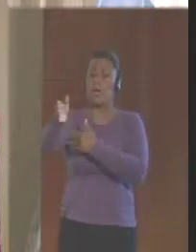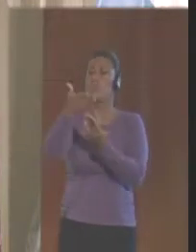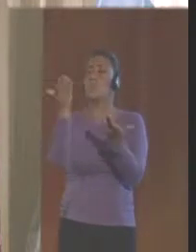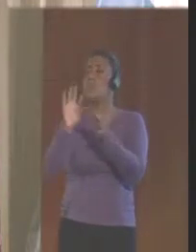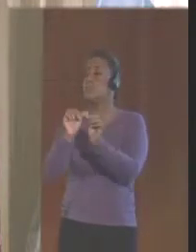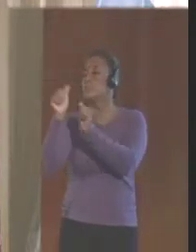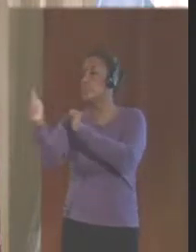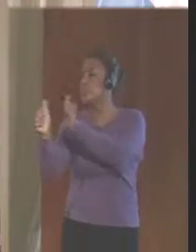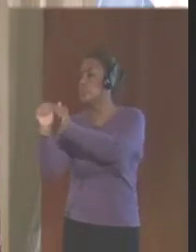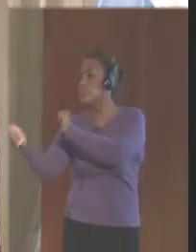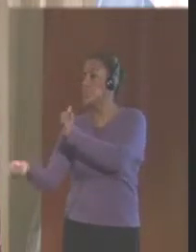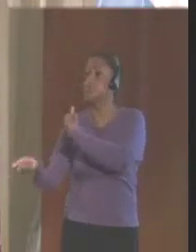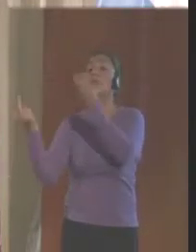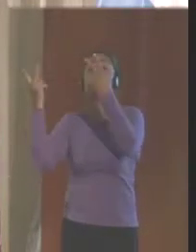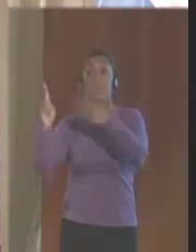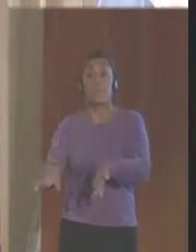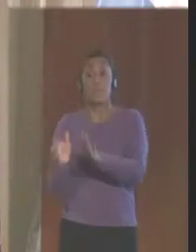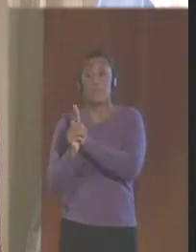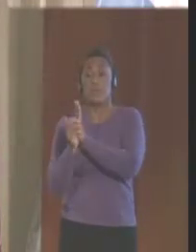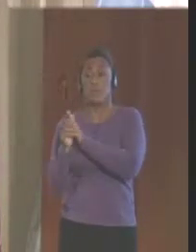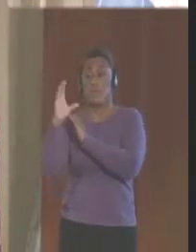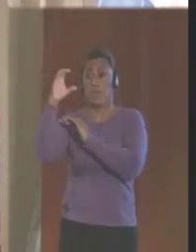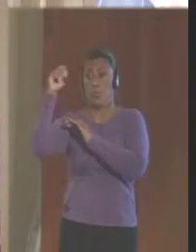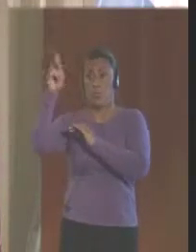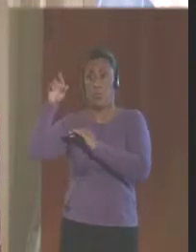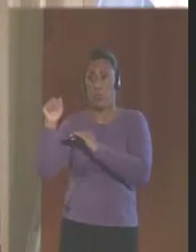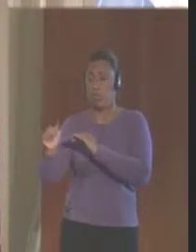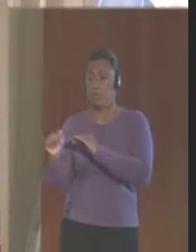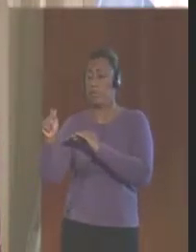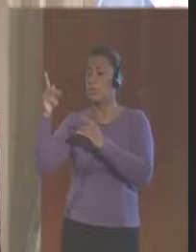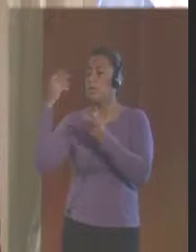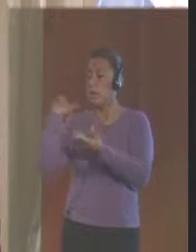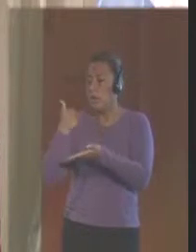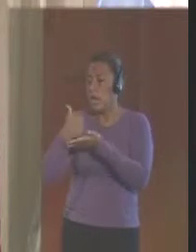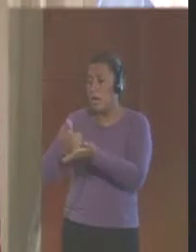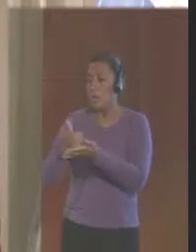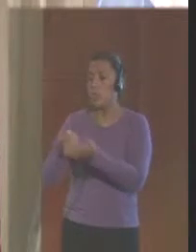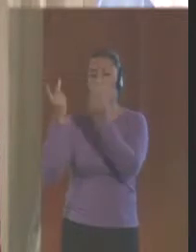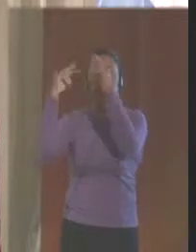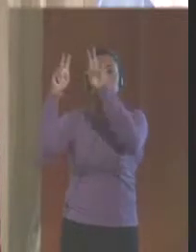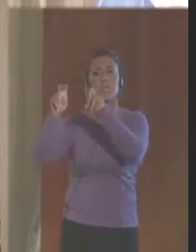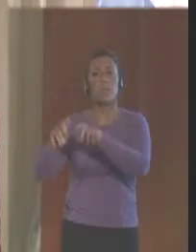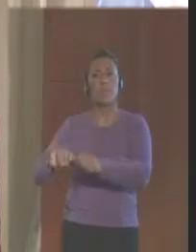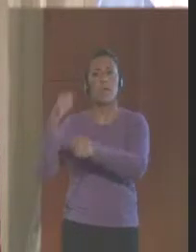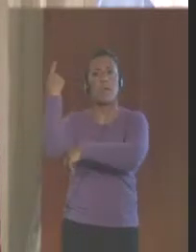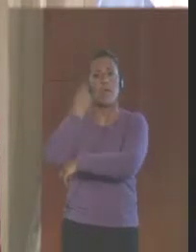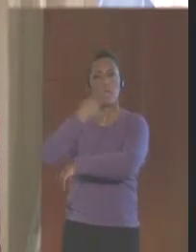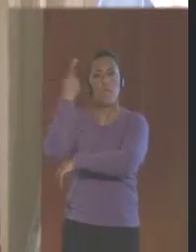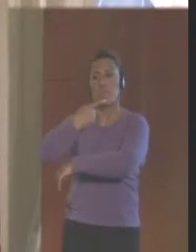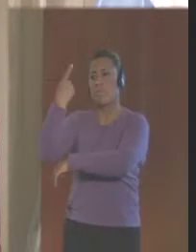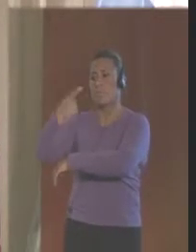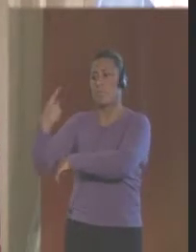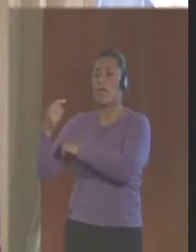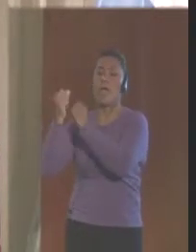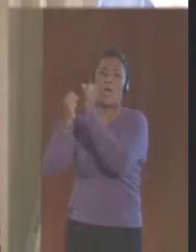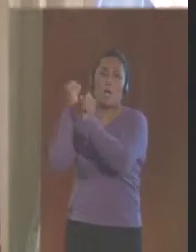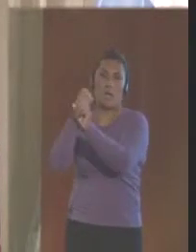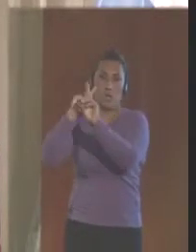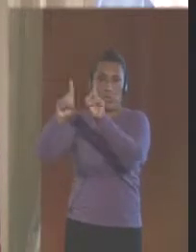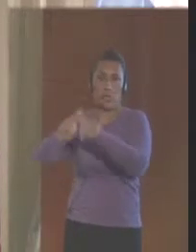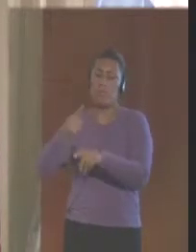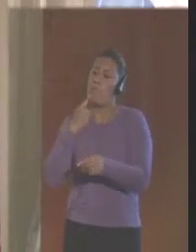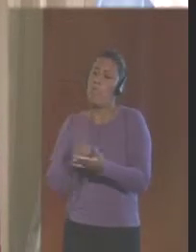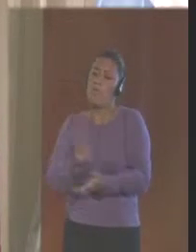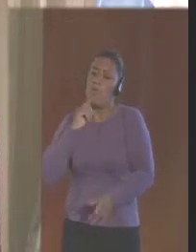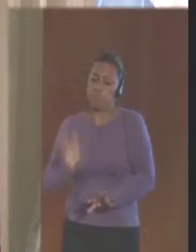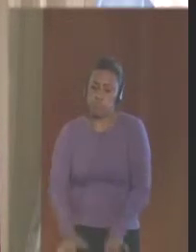a different theme annually, starting with flooding, the safer building, followed by emergency